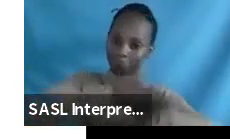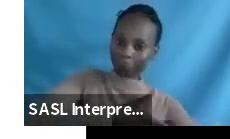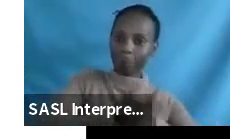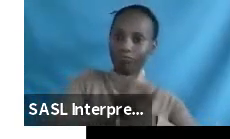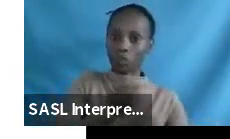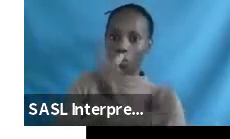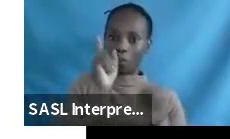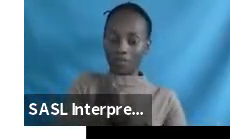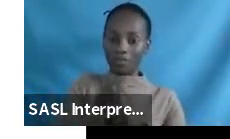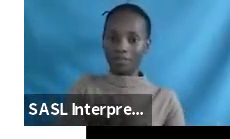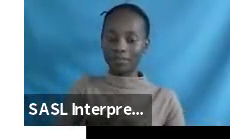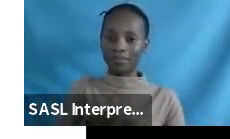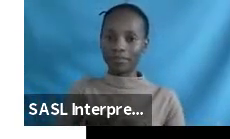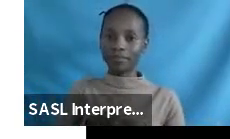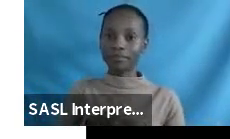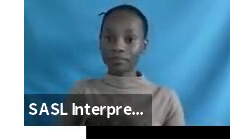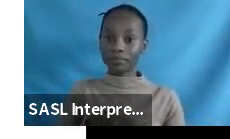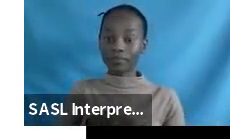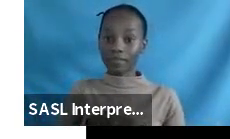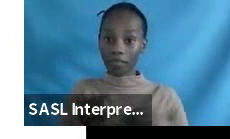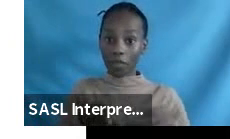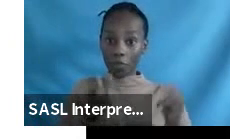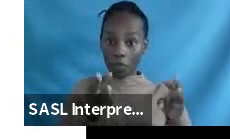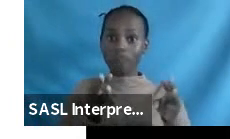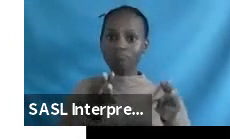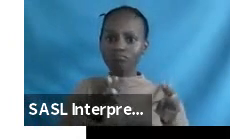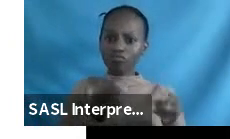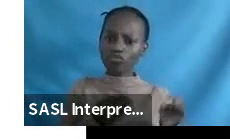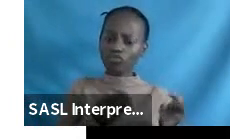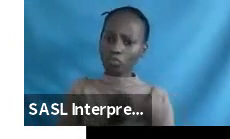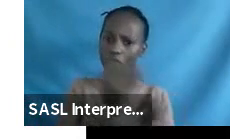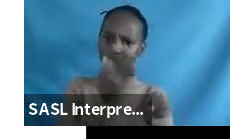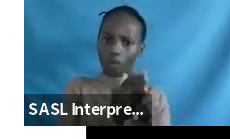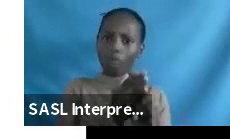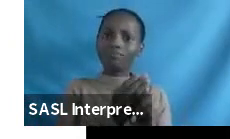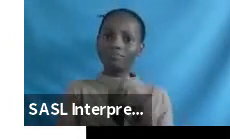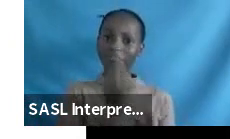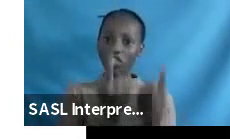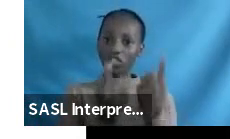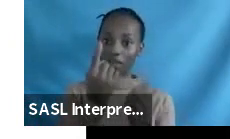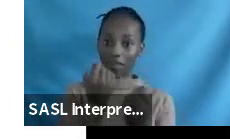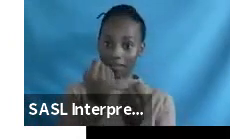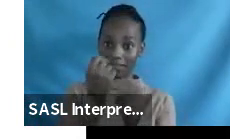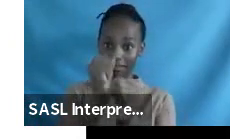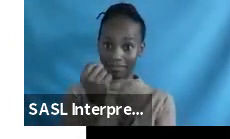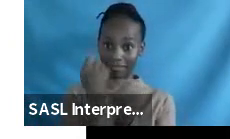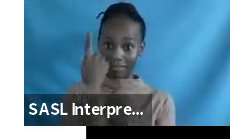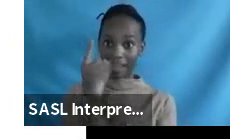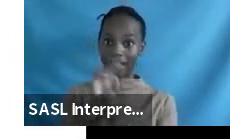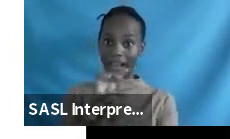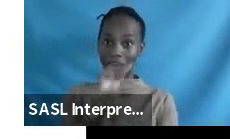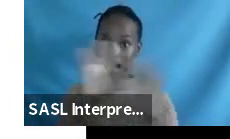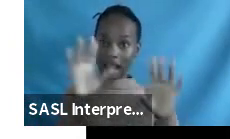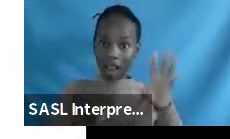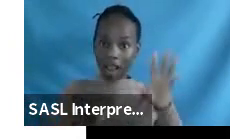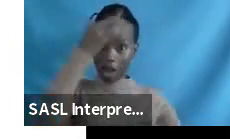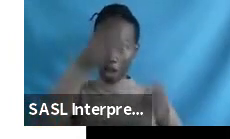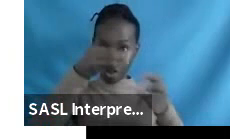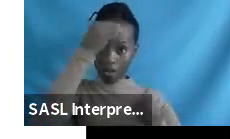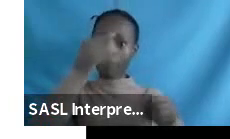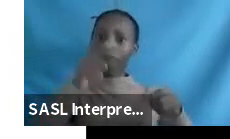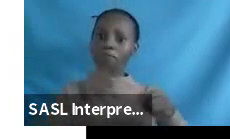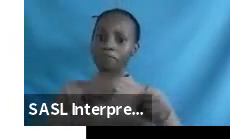nature is going to give us an opportunity of understanding each other, learning about each other, learning about the concept that is in front of us